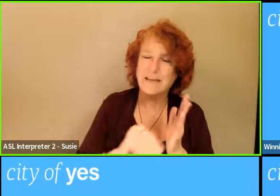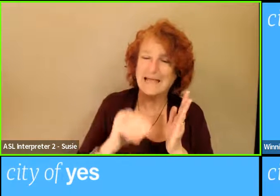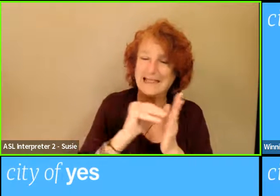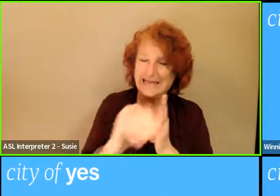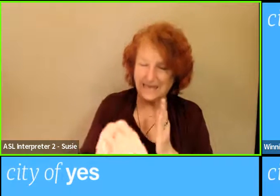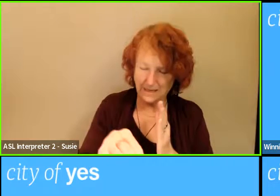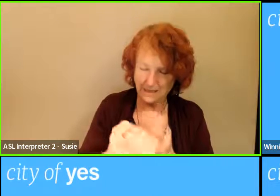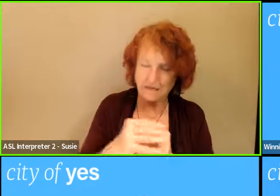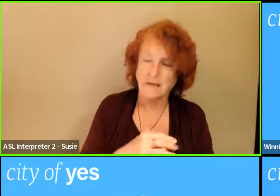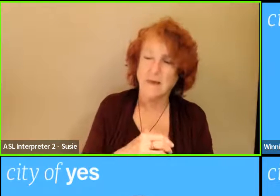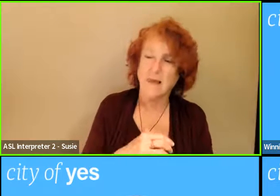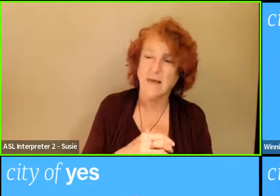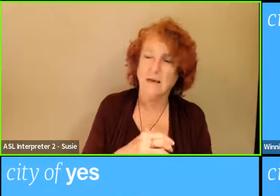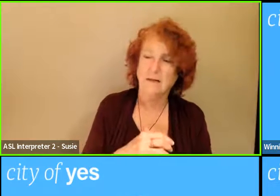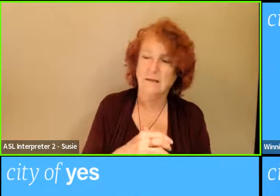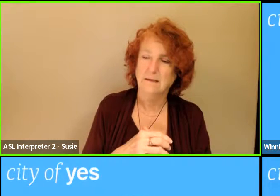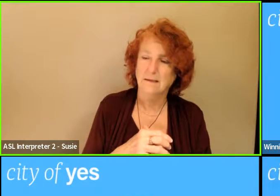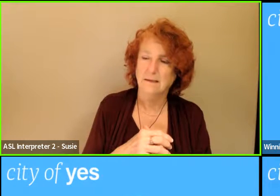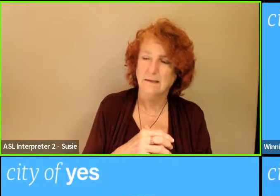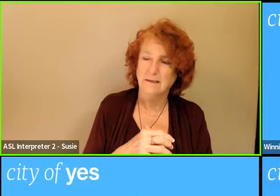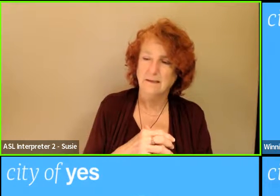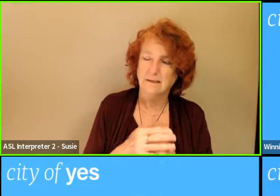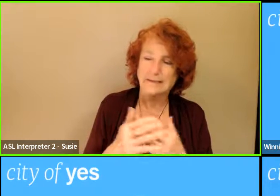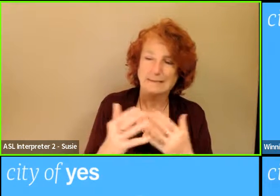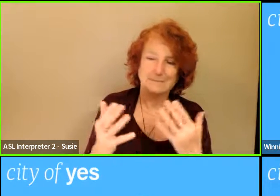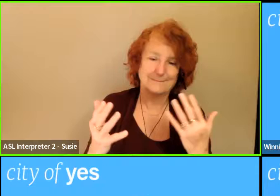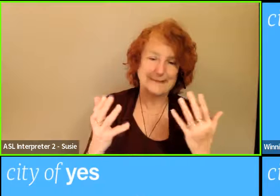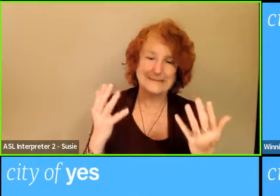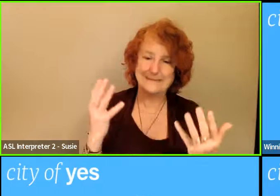And I just,